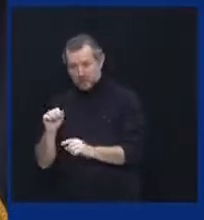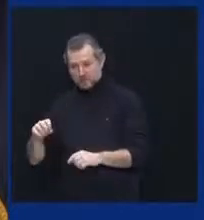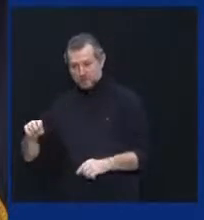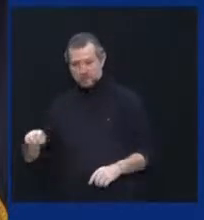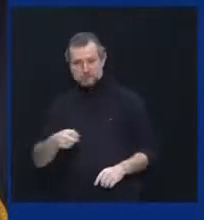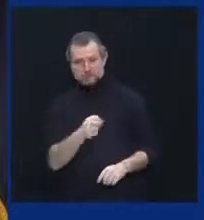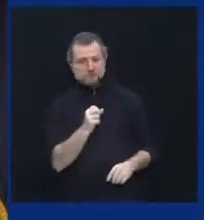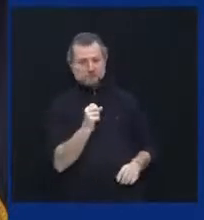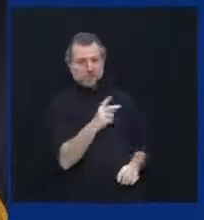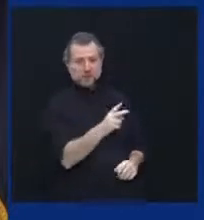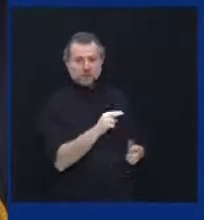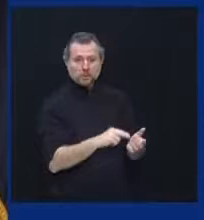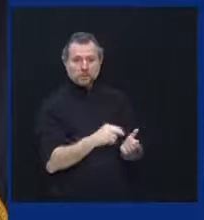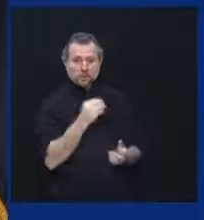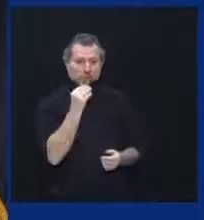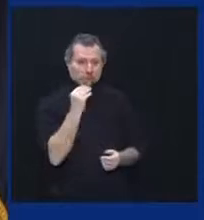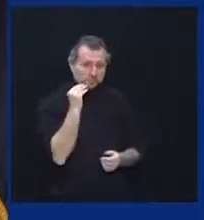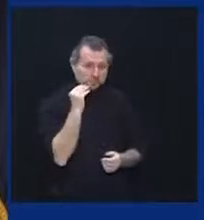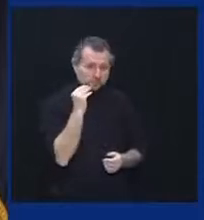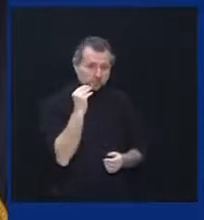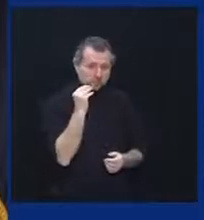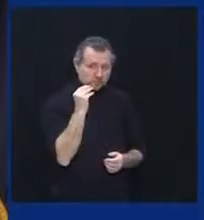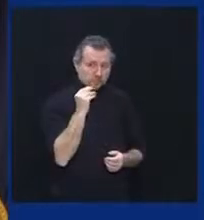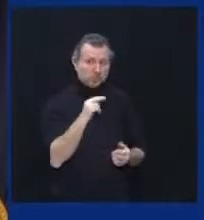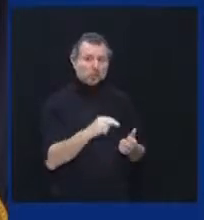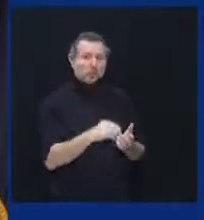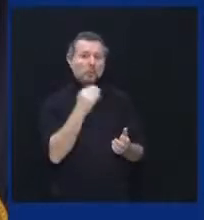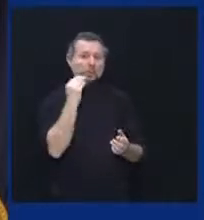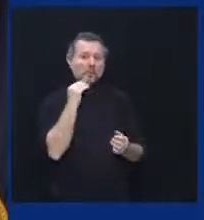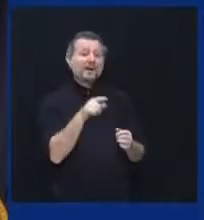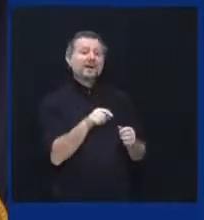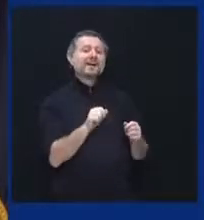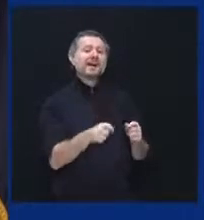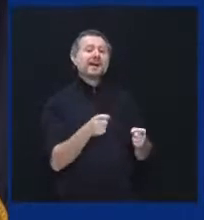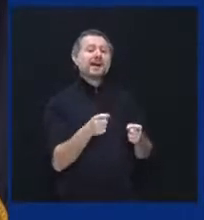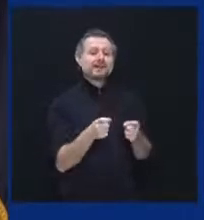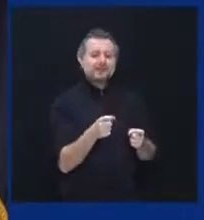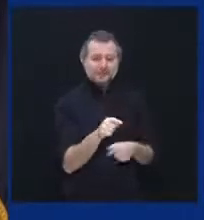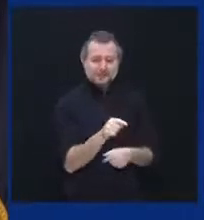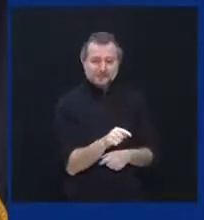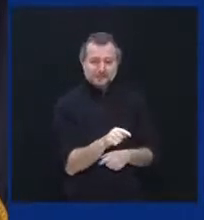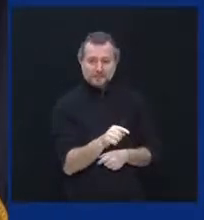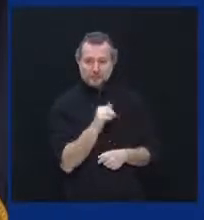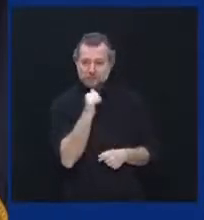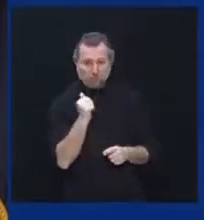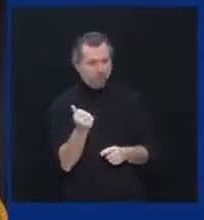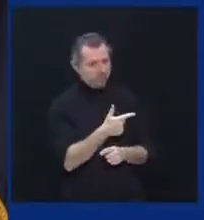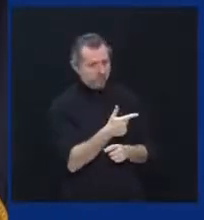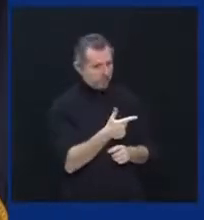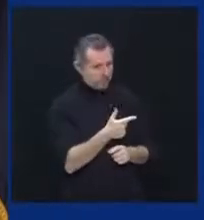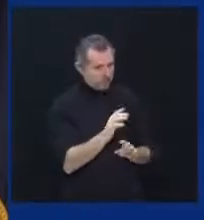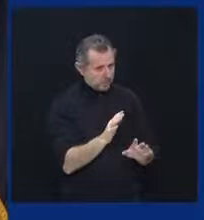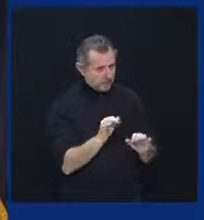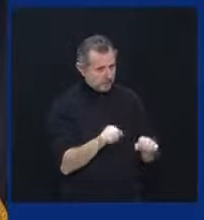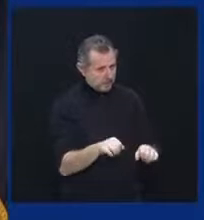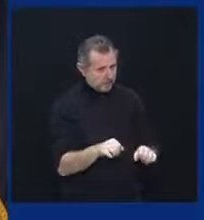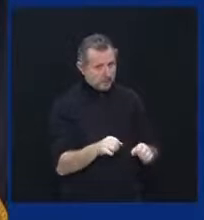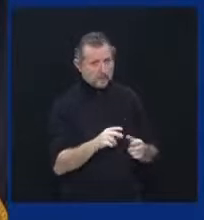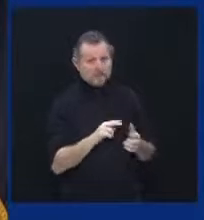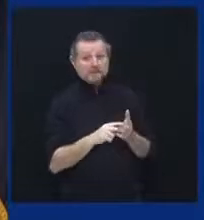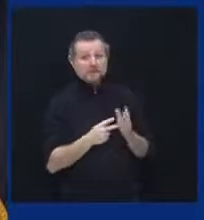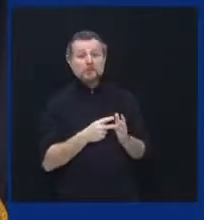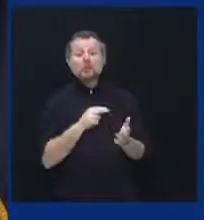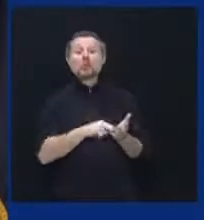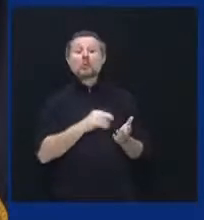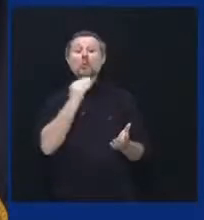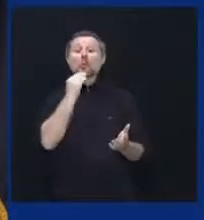home, which could handle them. Not all nursing homes can handle them. And the nursing home had to, by